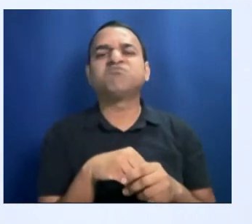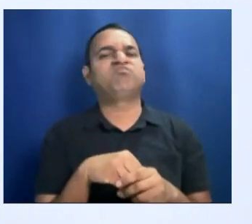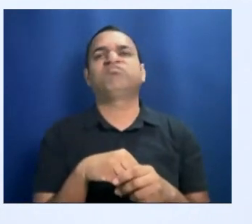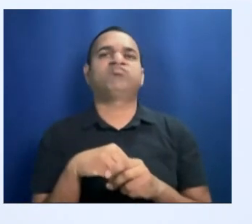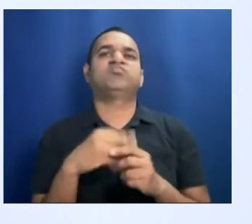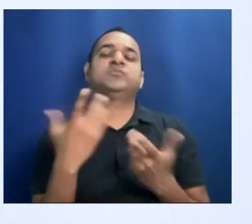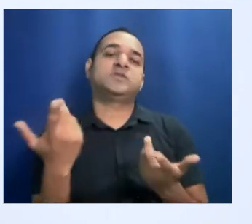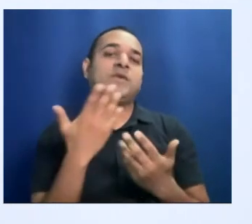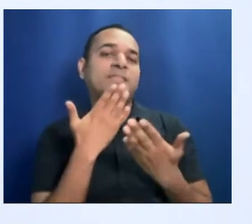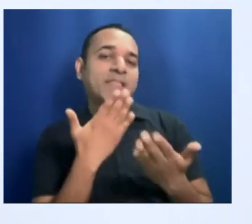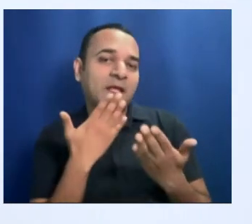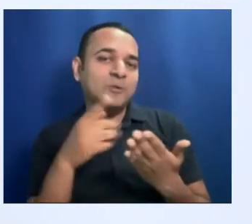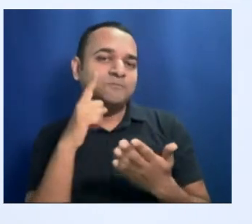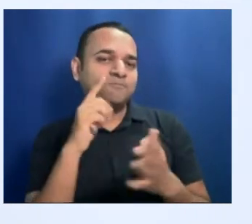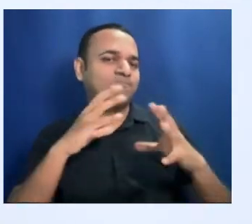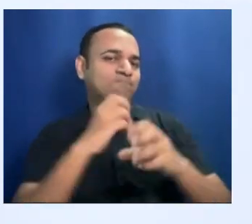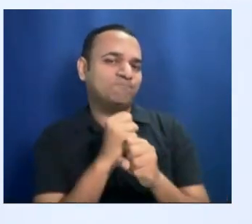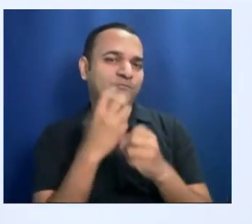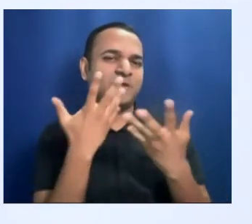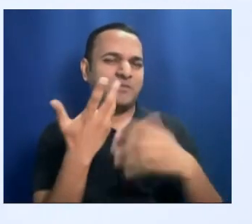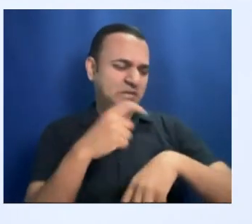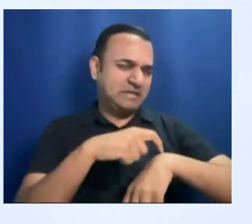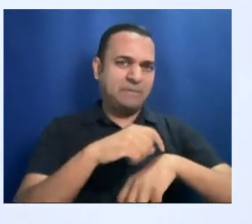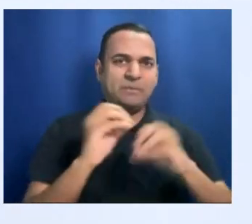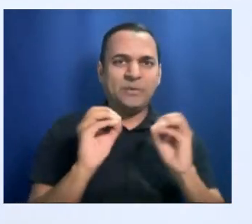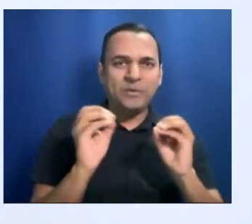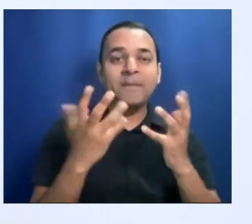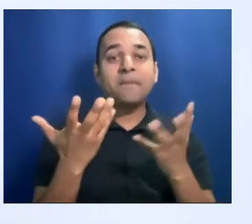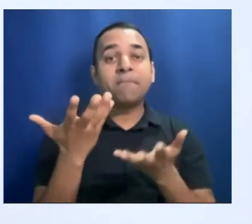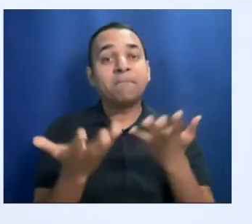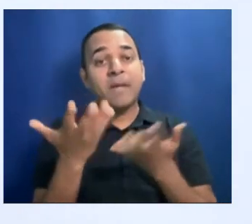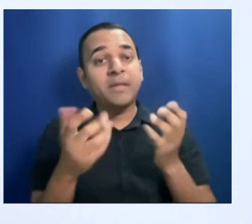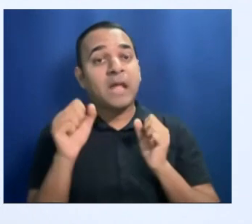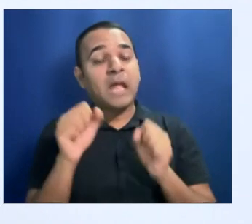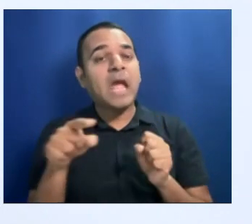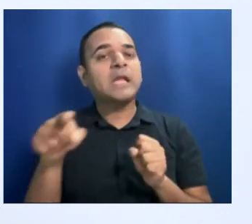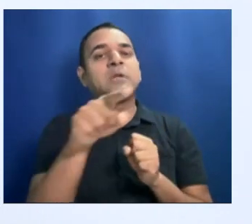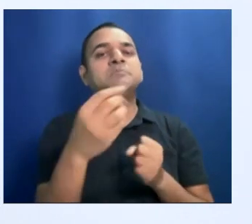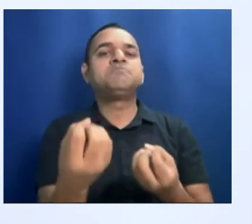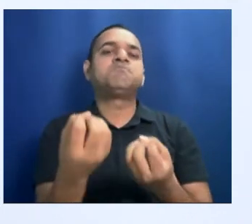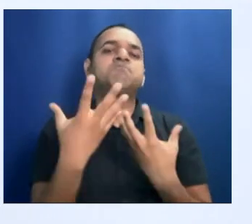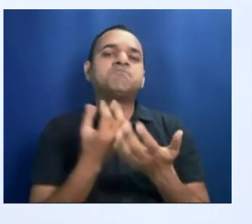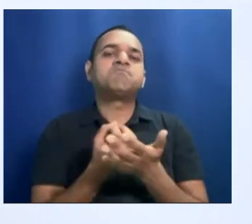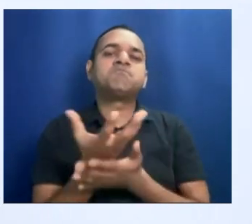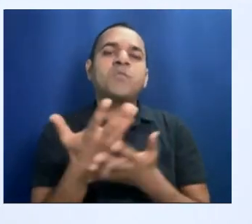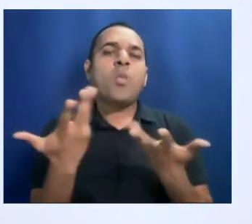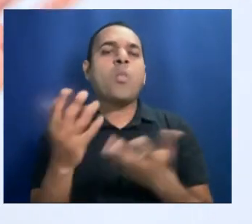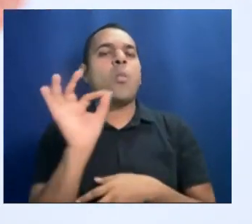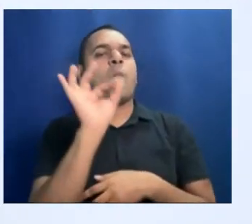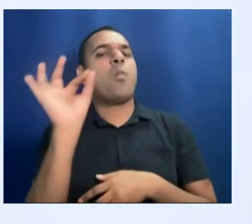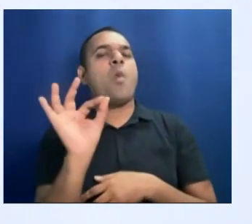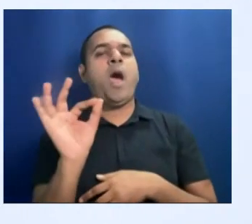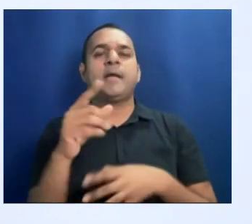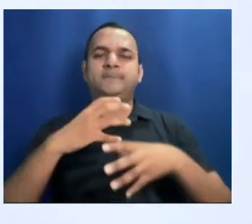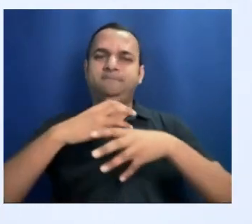much time, but maybe if you could tell us very briefly, why is it so important to talk about the energy transition